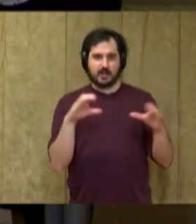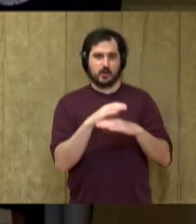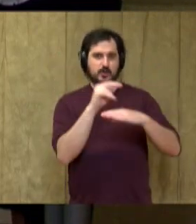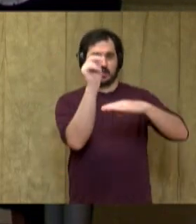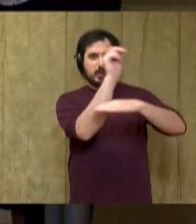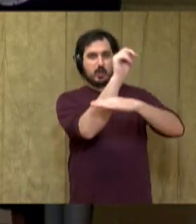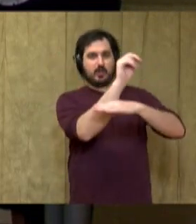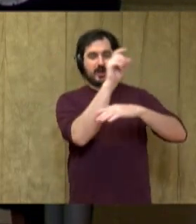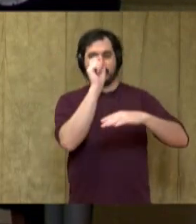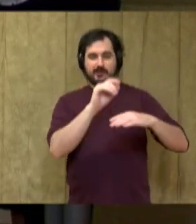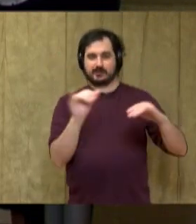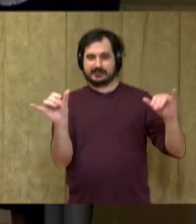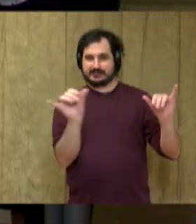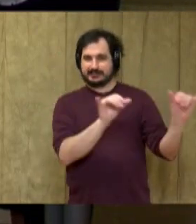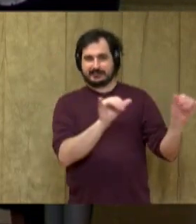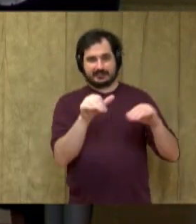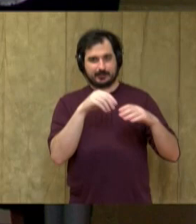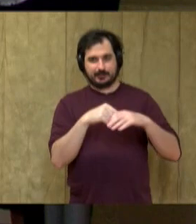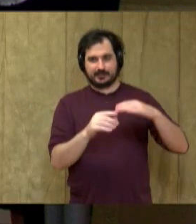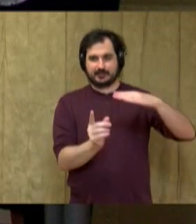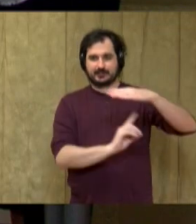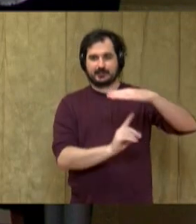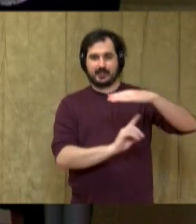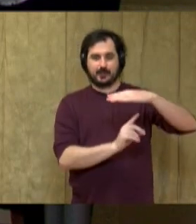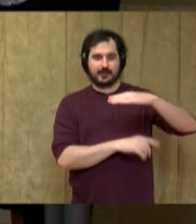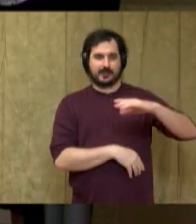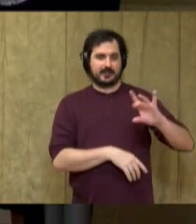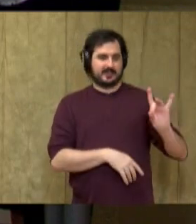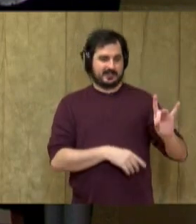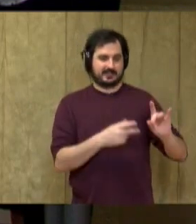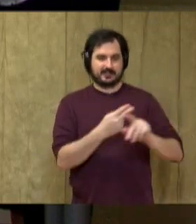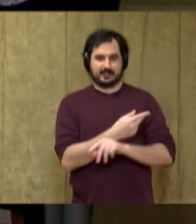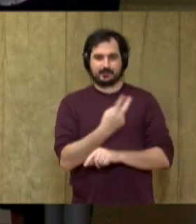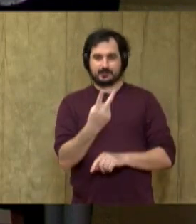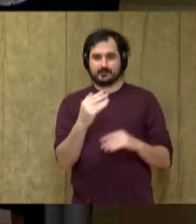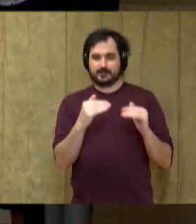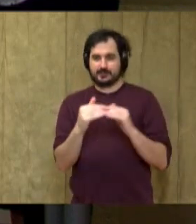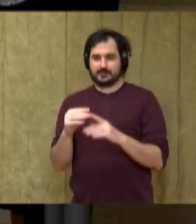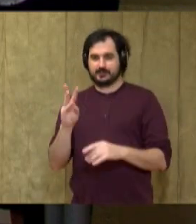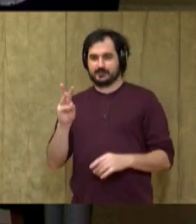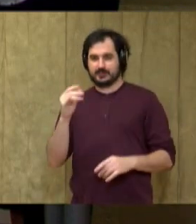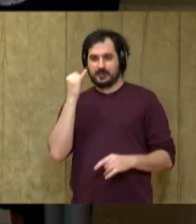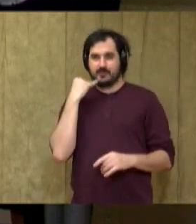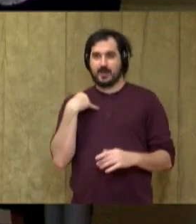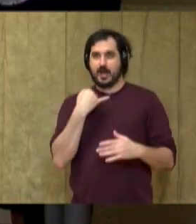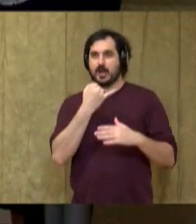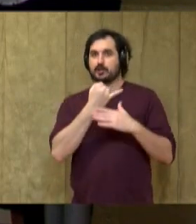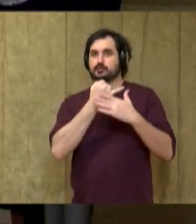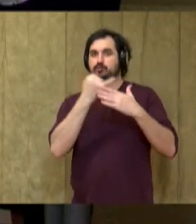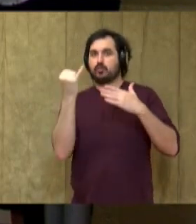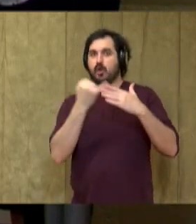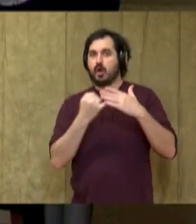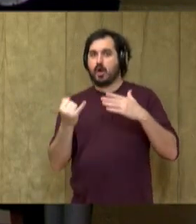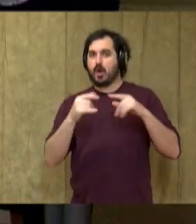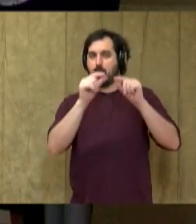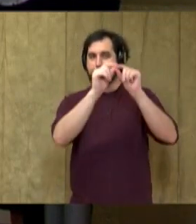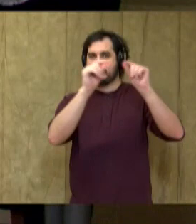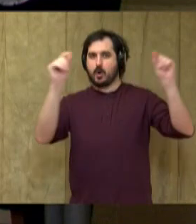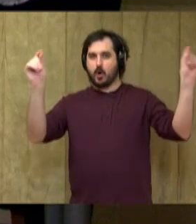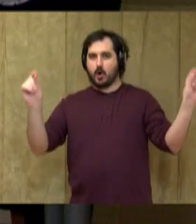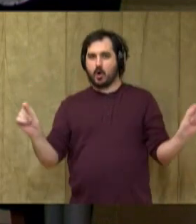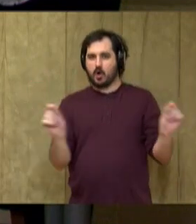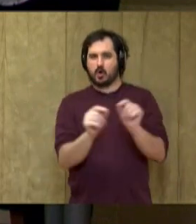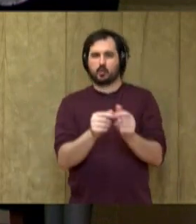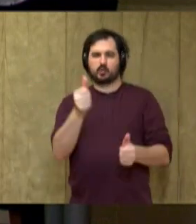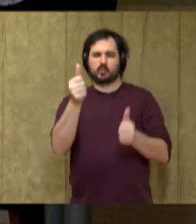times 2 is 16. So yeah, they're the exact same. But if I were to try to draw a bar, which bar would be easier and